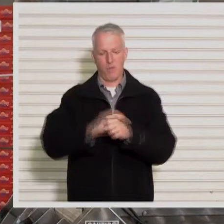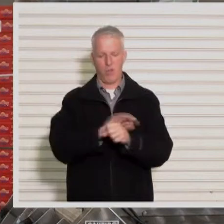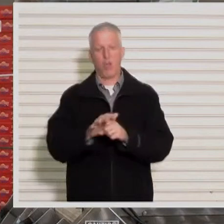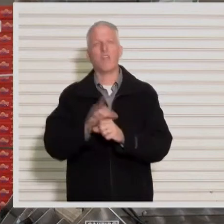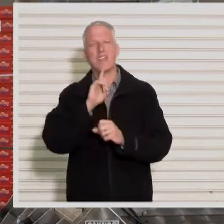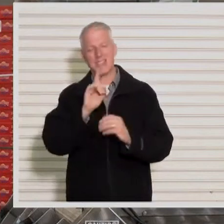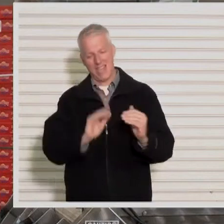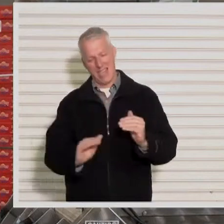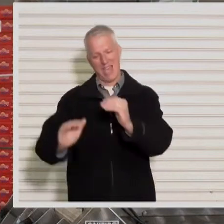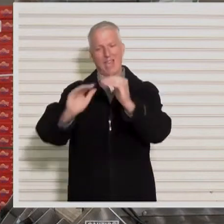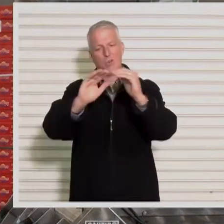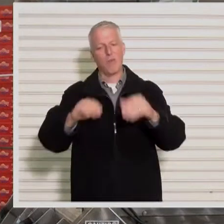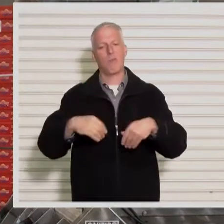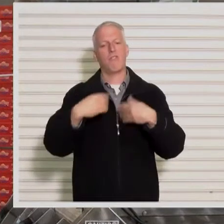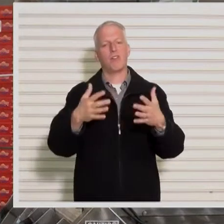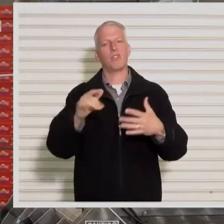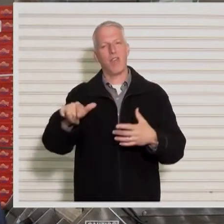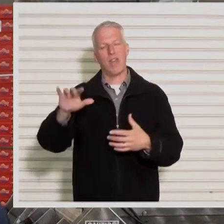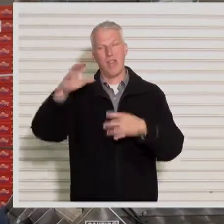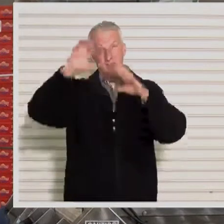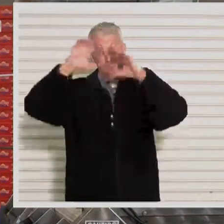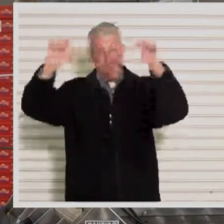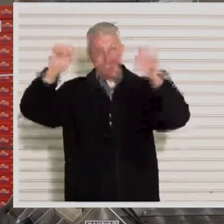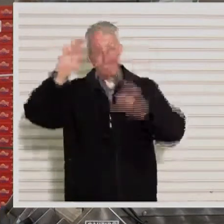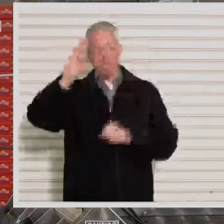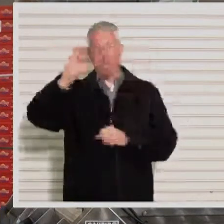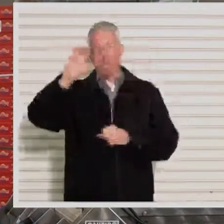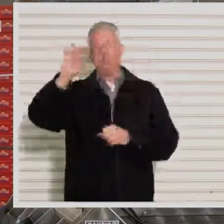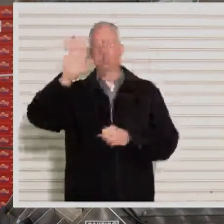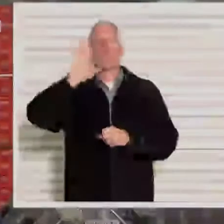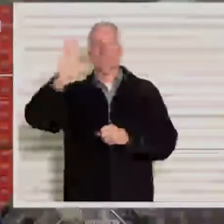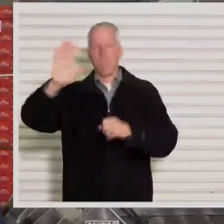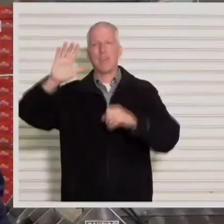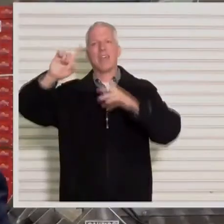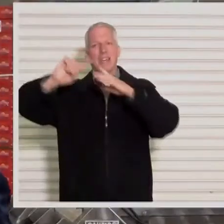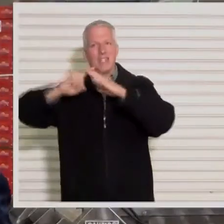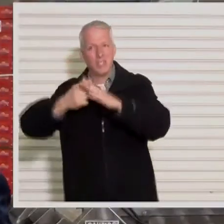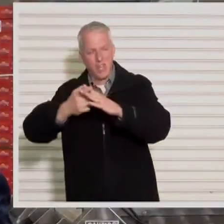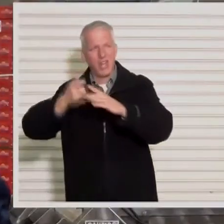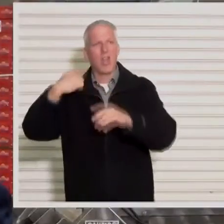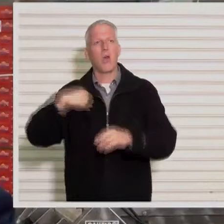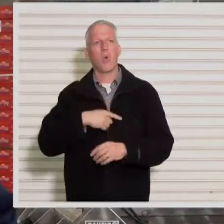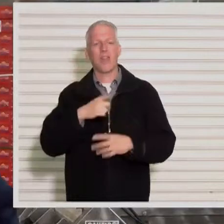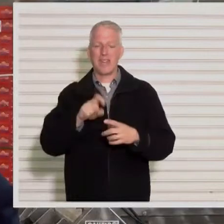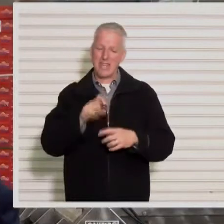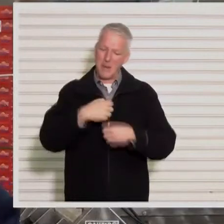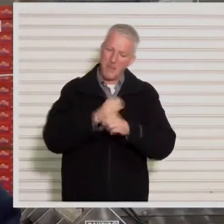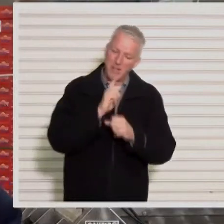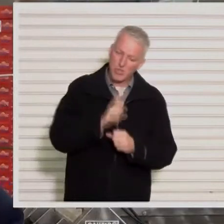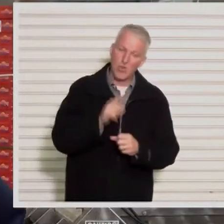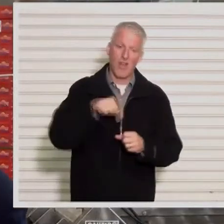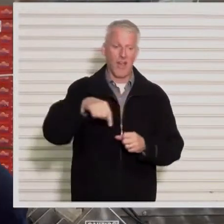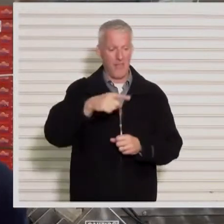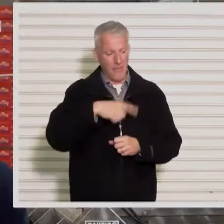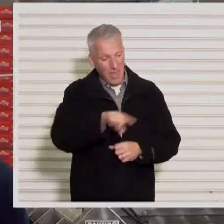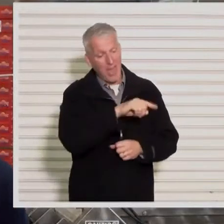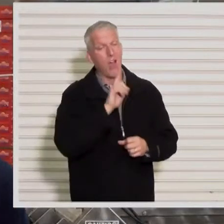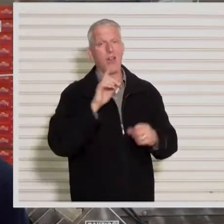equity provision that President Biden is going to be initiating. We need to make sure that they are here in our